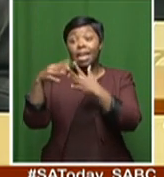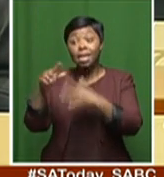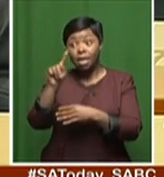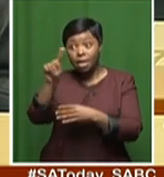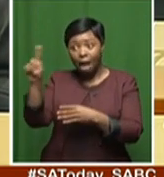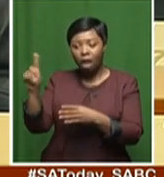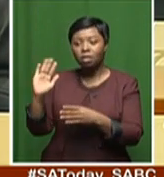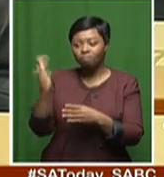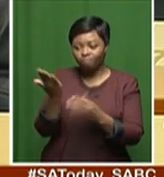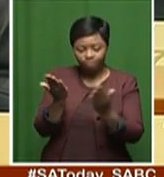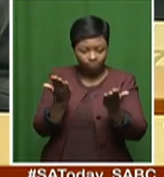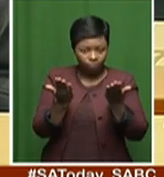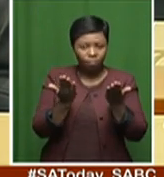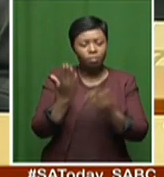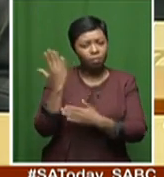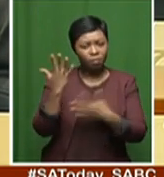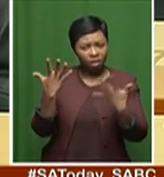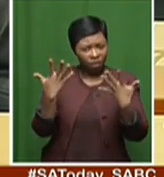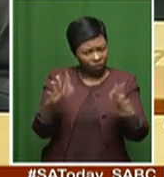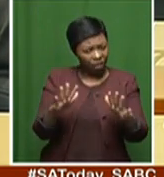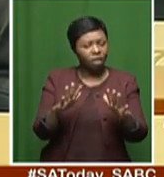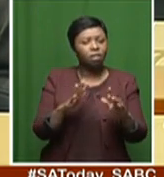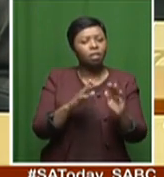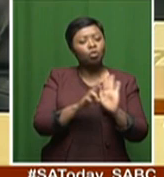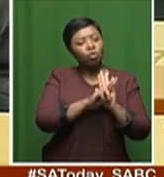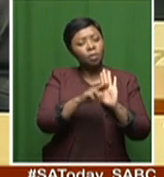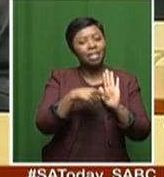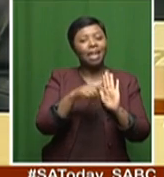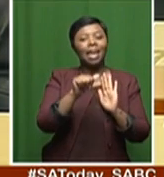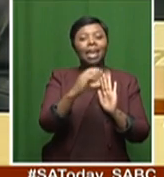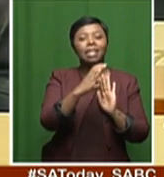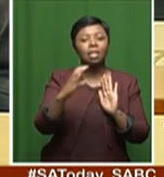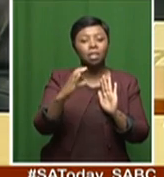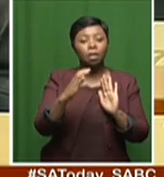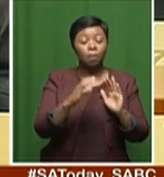of the ANC, will assist the Commission,